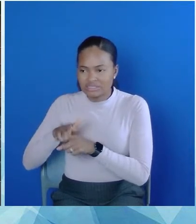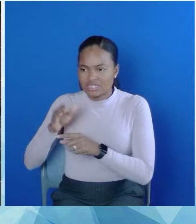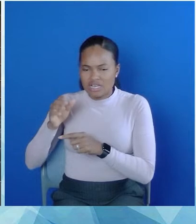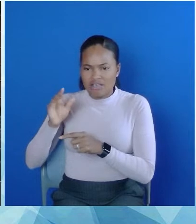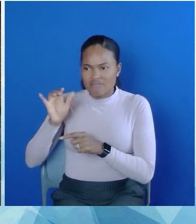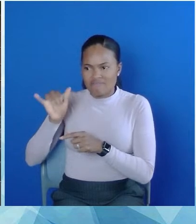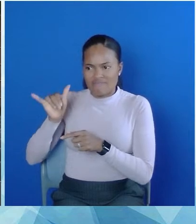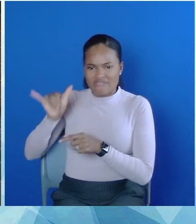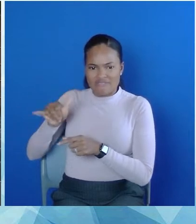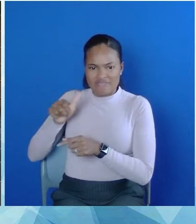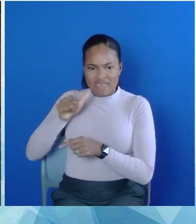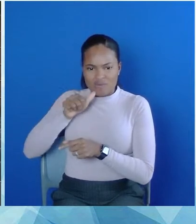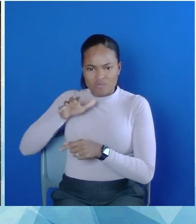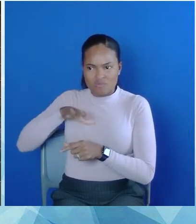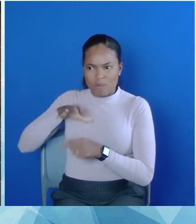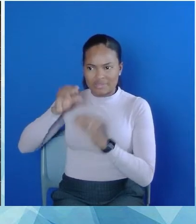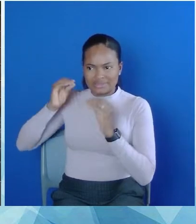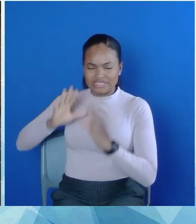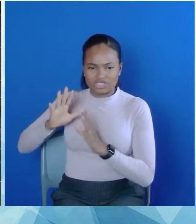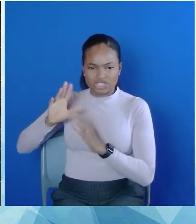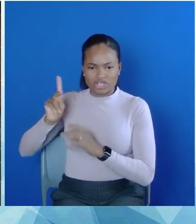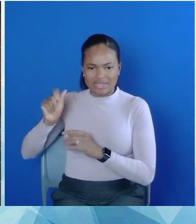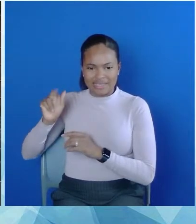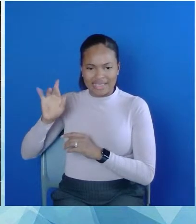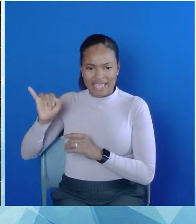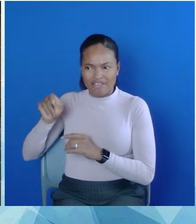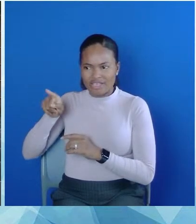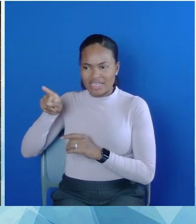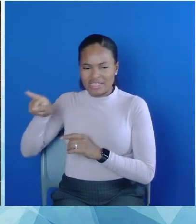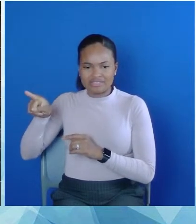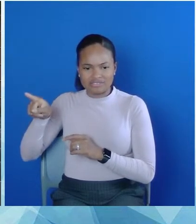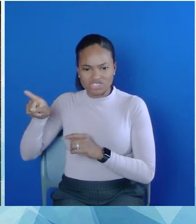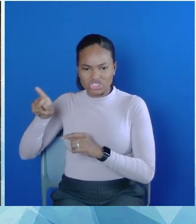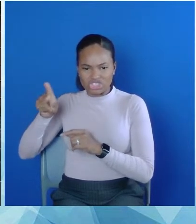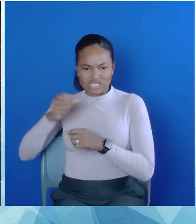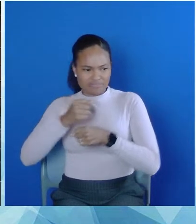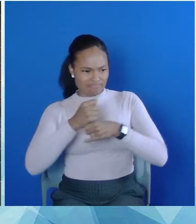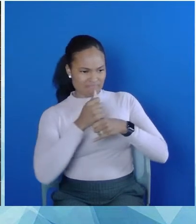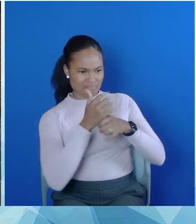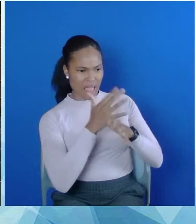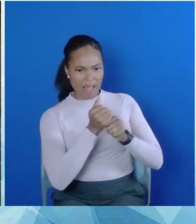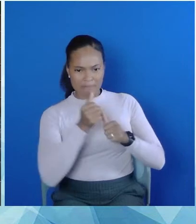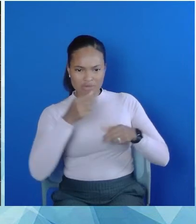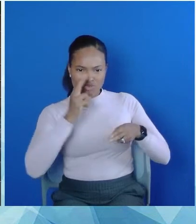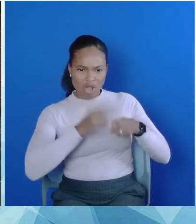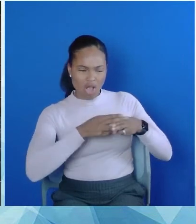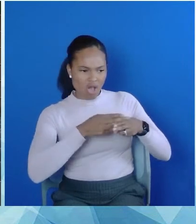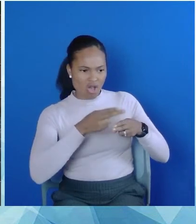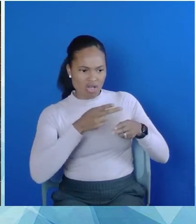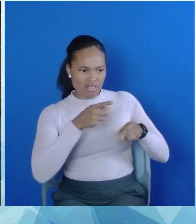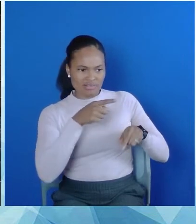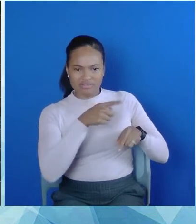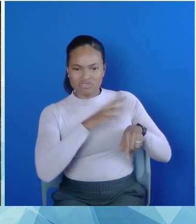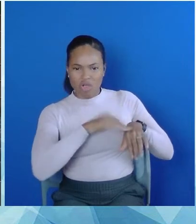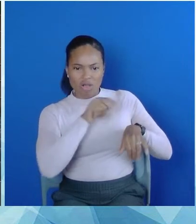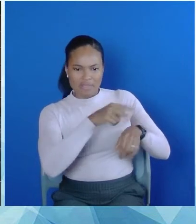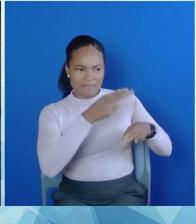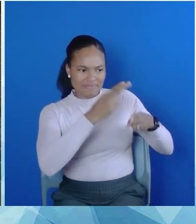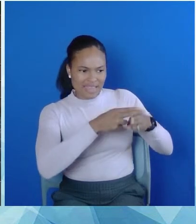class for like half an hour. And she called him a wild zoo animal, said she was going to call 911 on